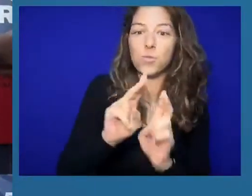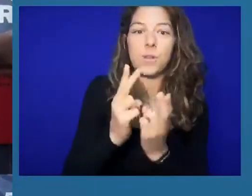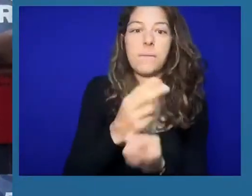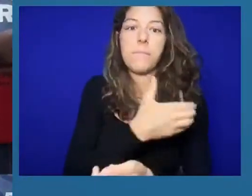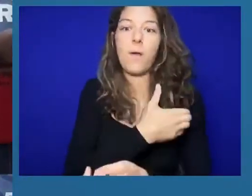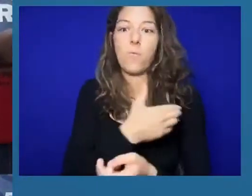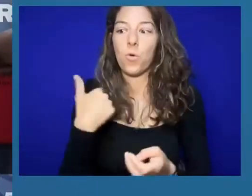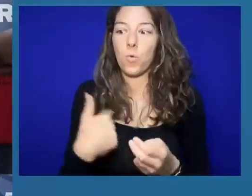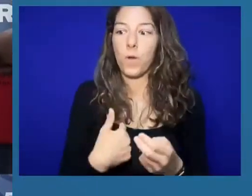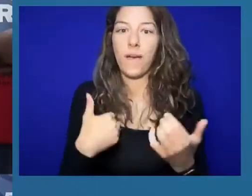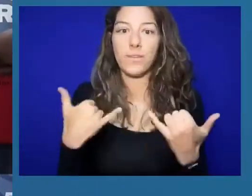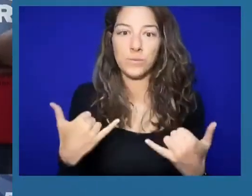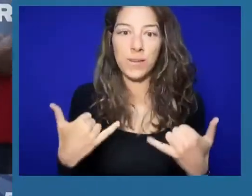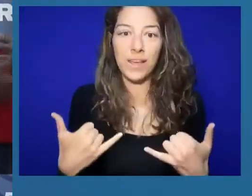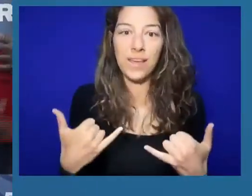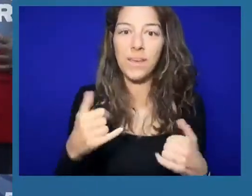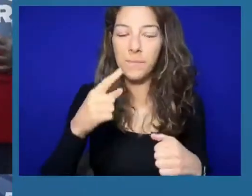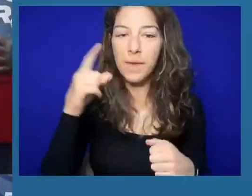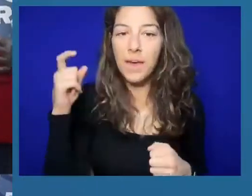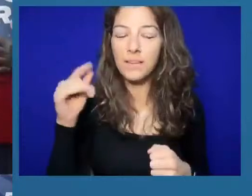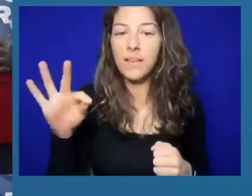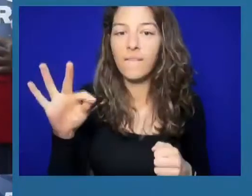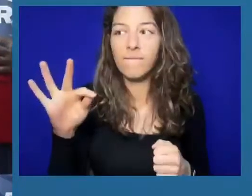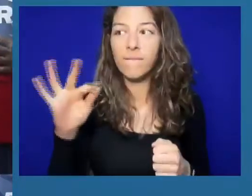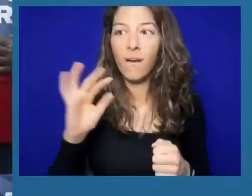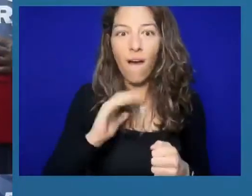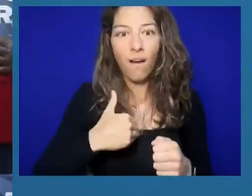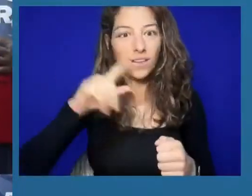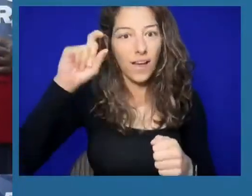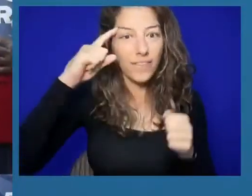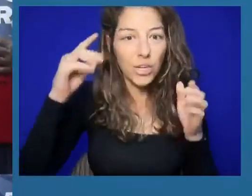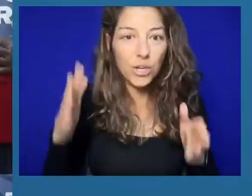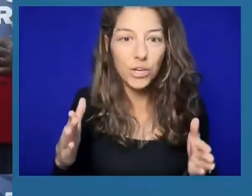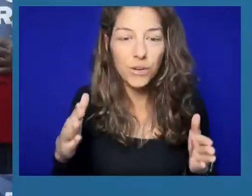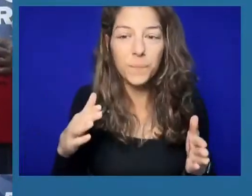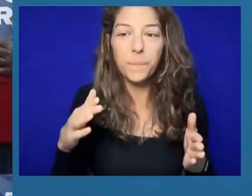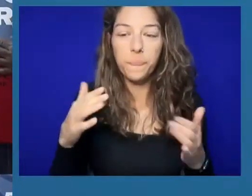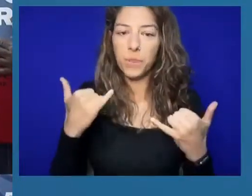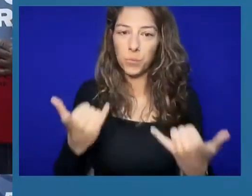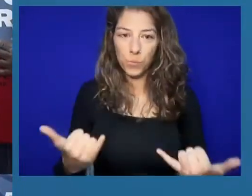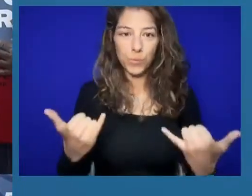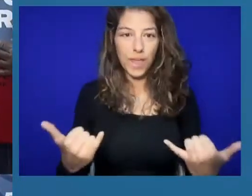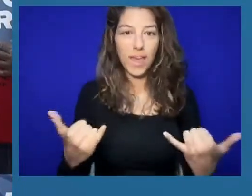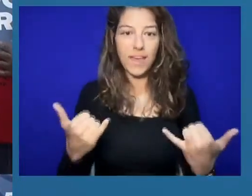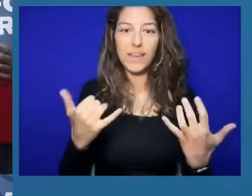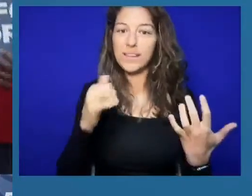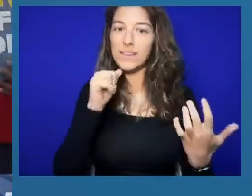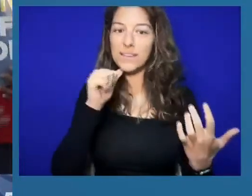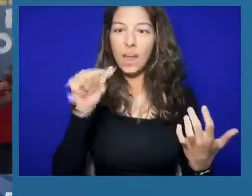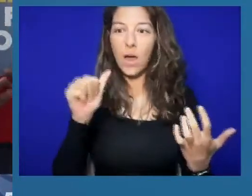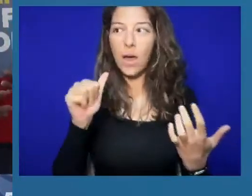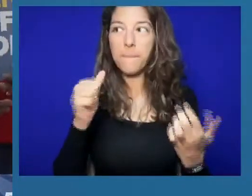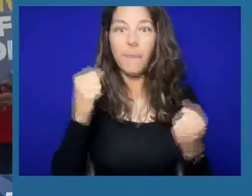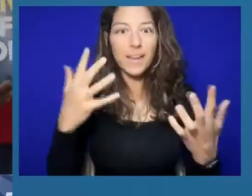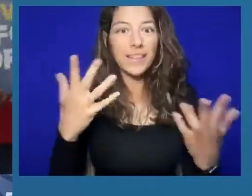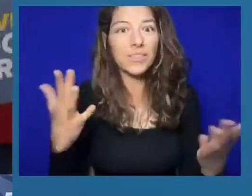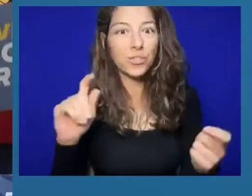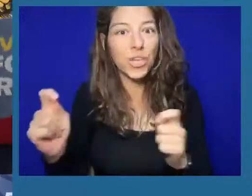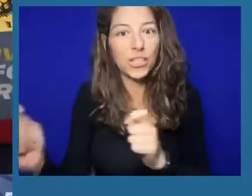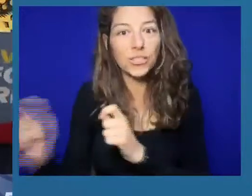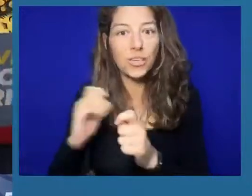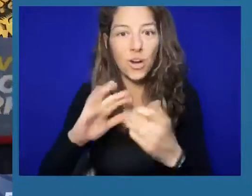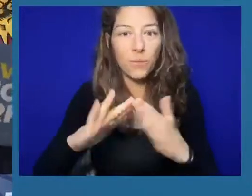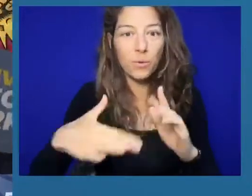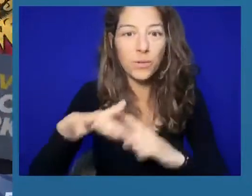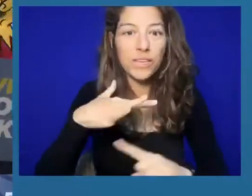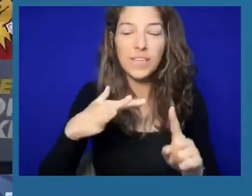today, and because of our governor, today, not only a lot of things are changing in our community, not only